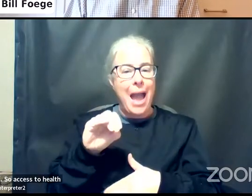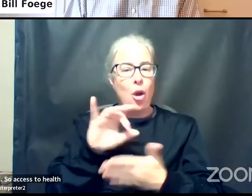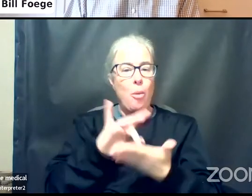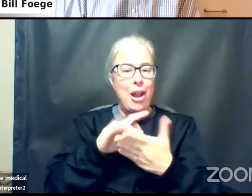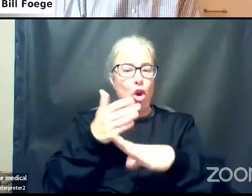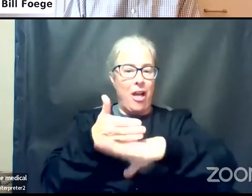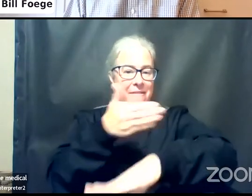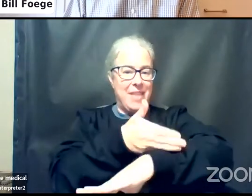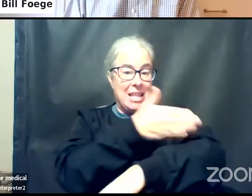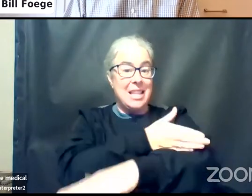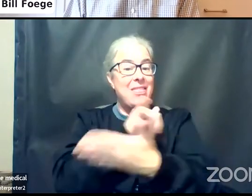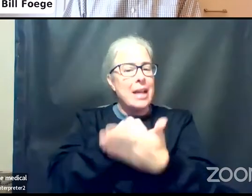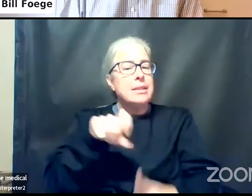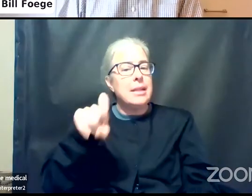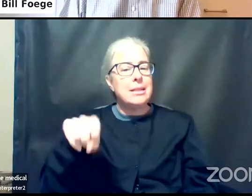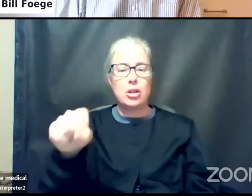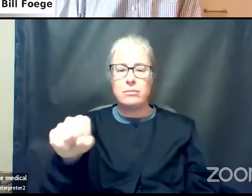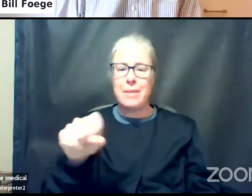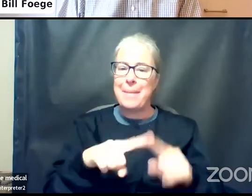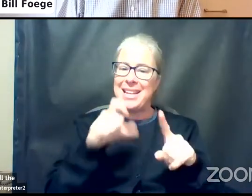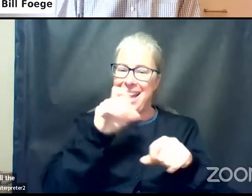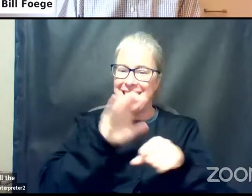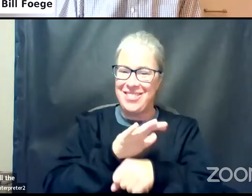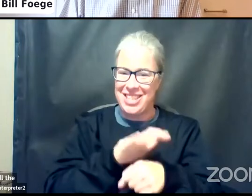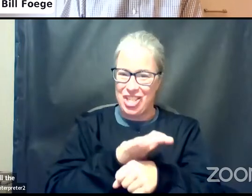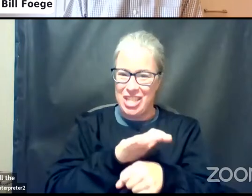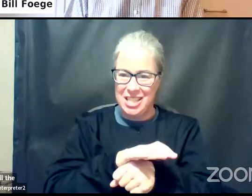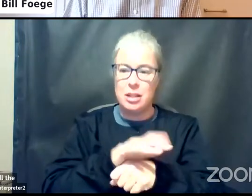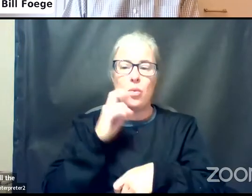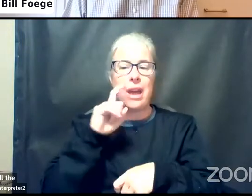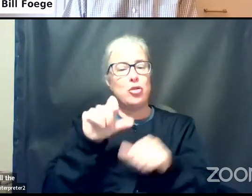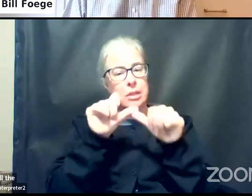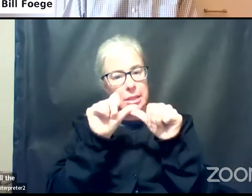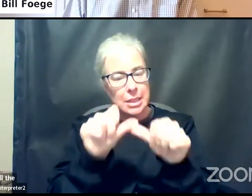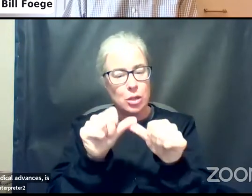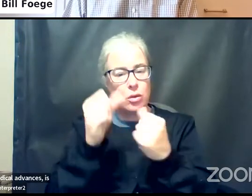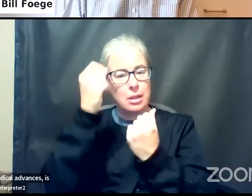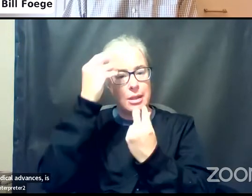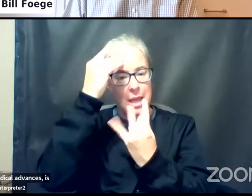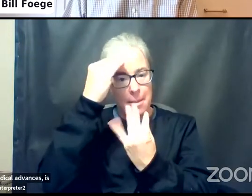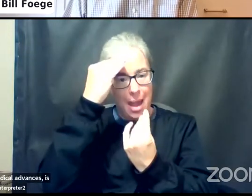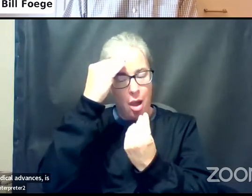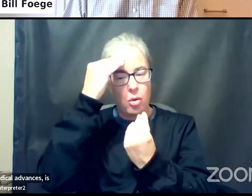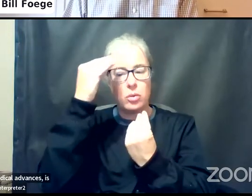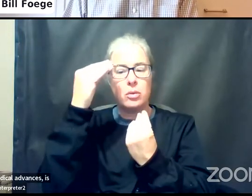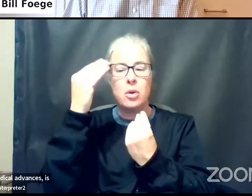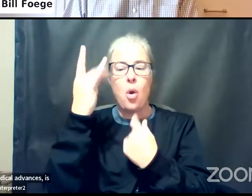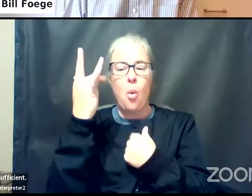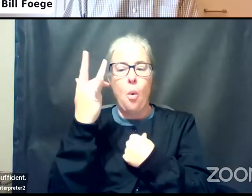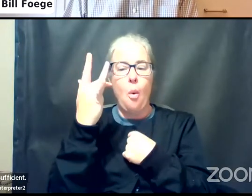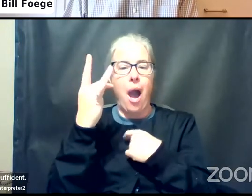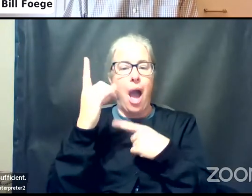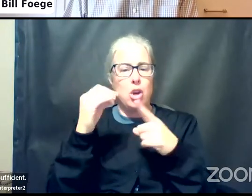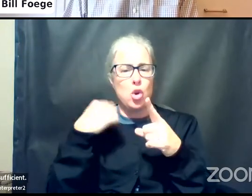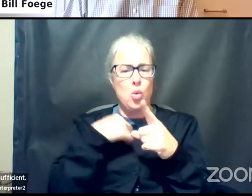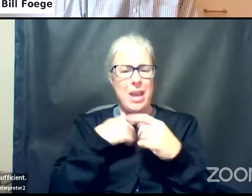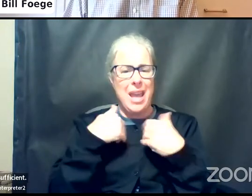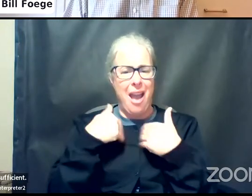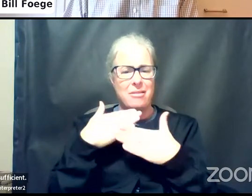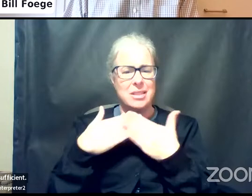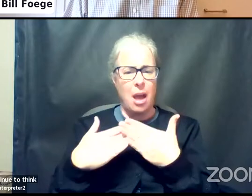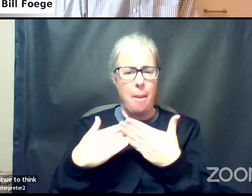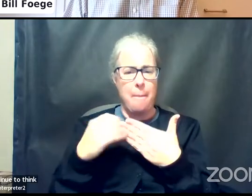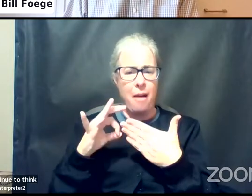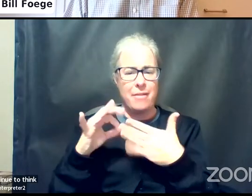is necessary but not sufficient I think we have to continue to think about you know why do we have some of the